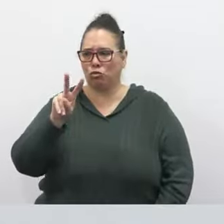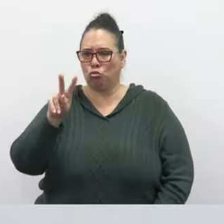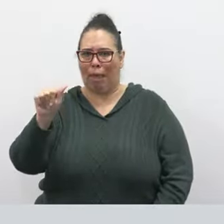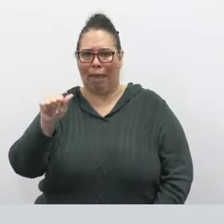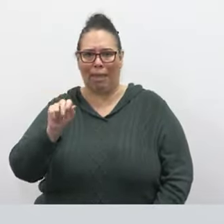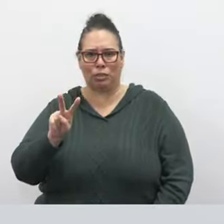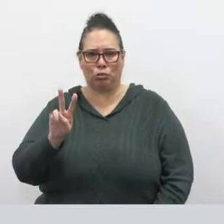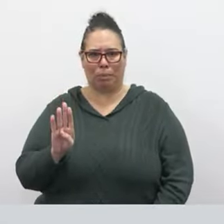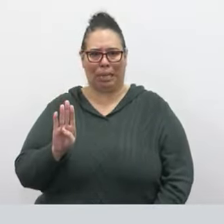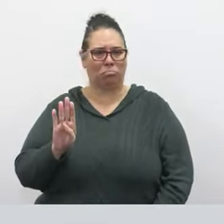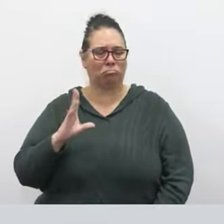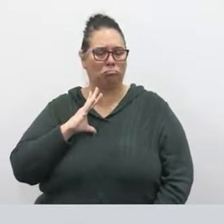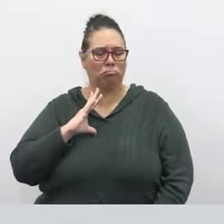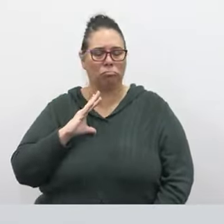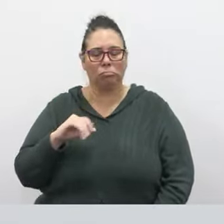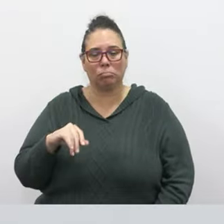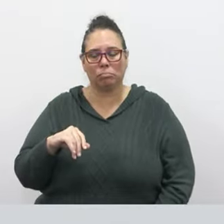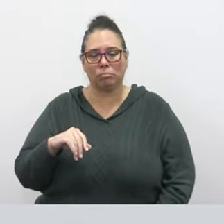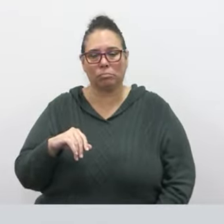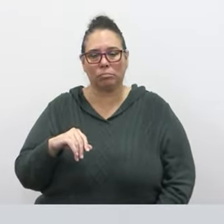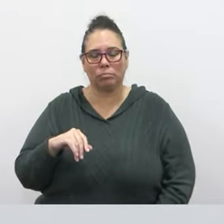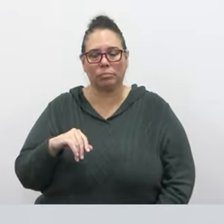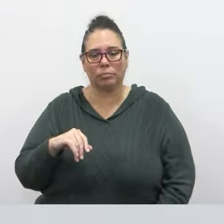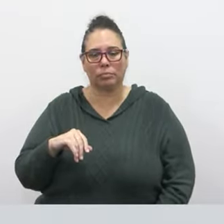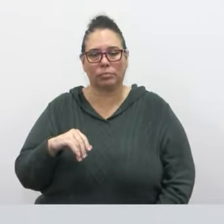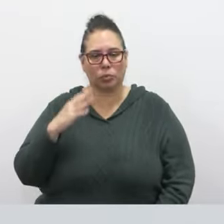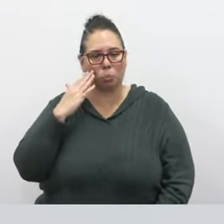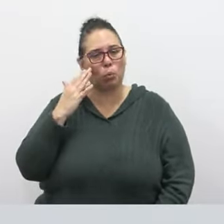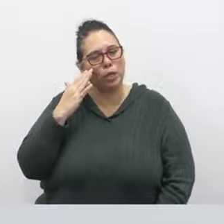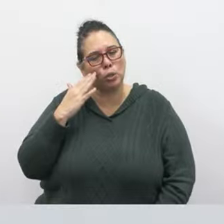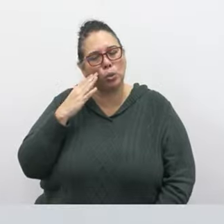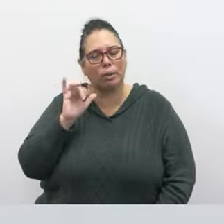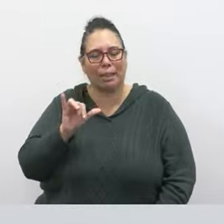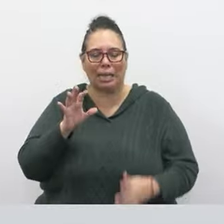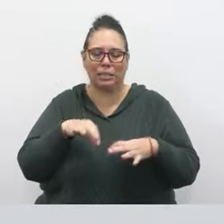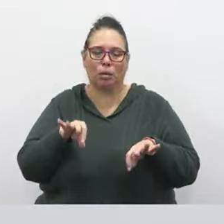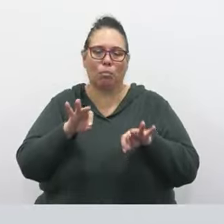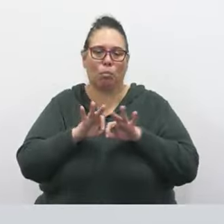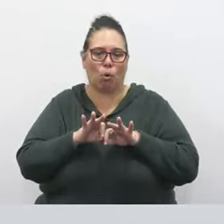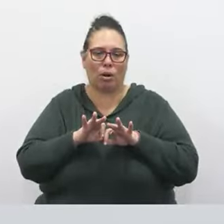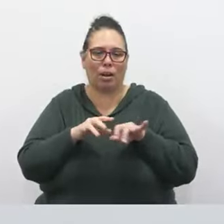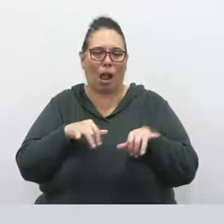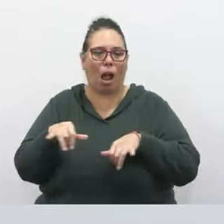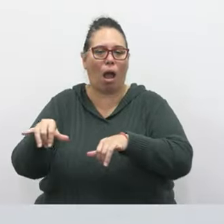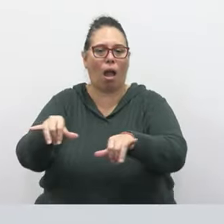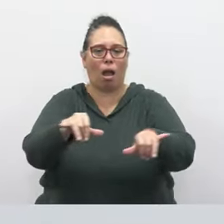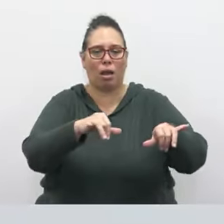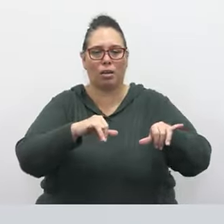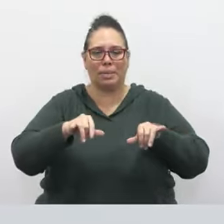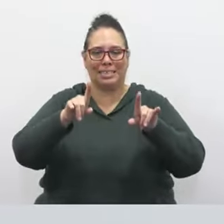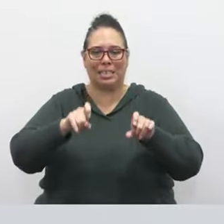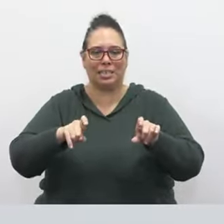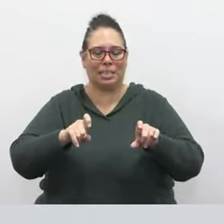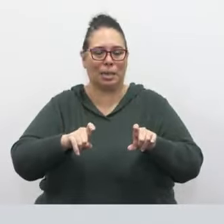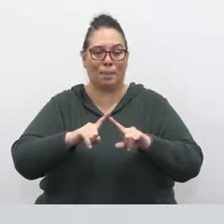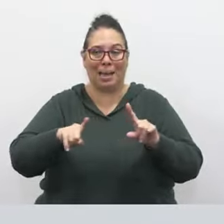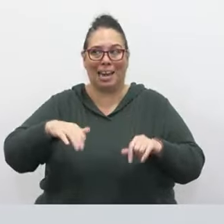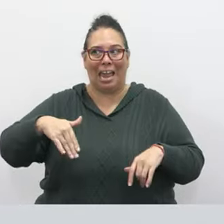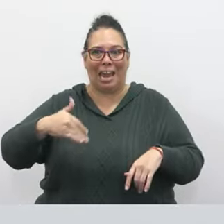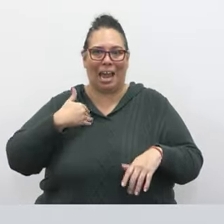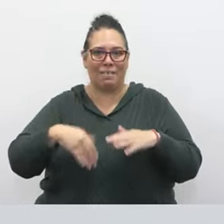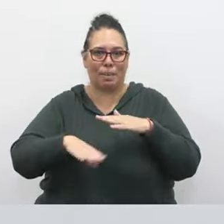for goal 2. We knew this was important to have the common assessments, even though we didn't have baseline. We wanted